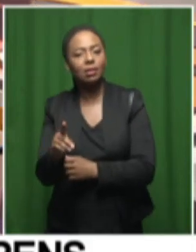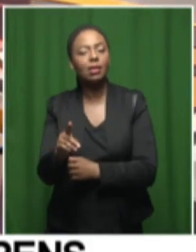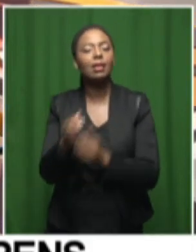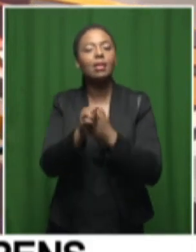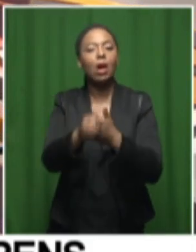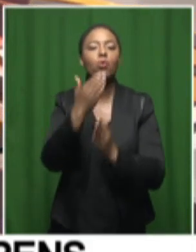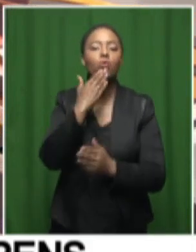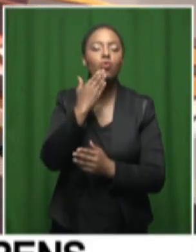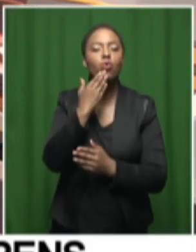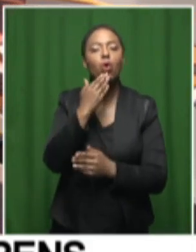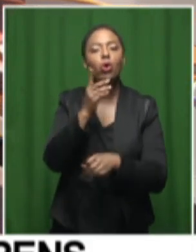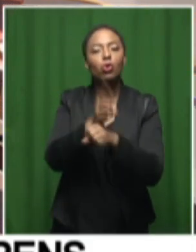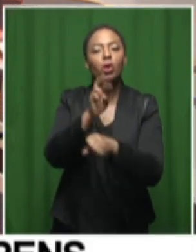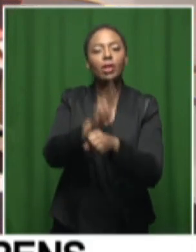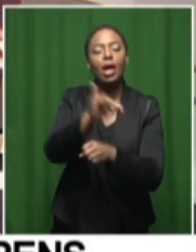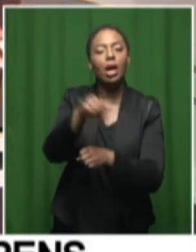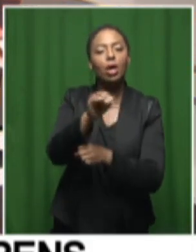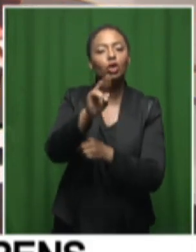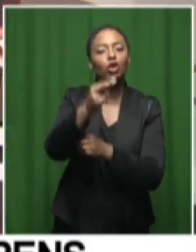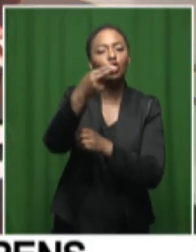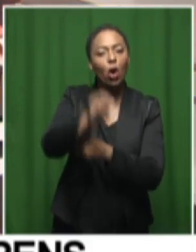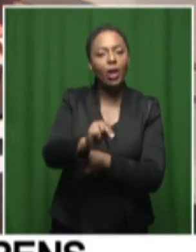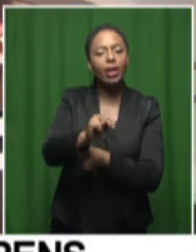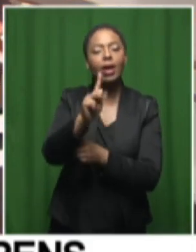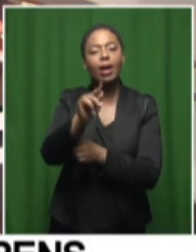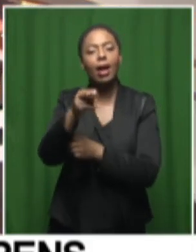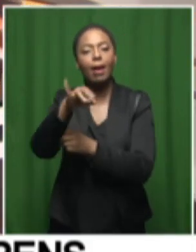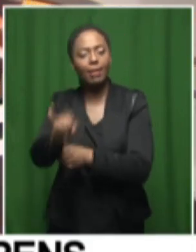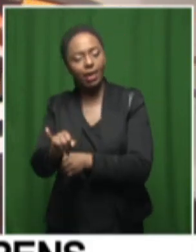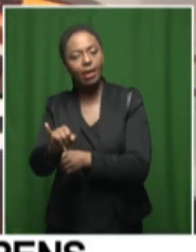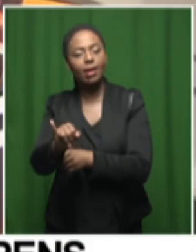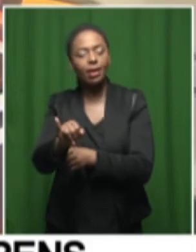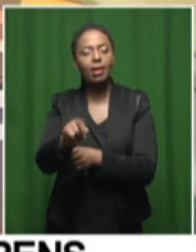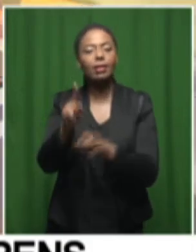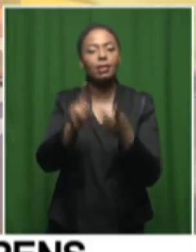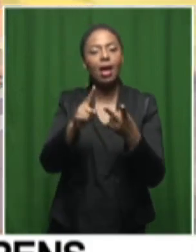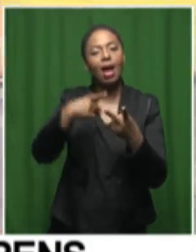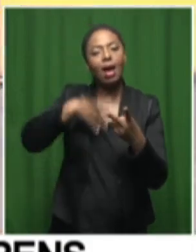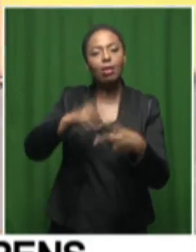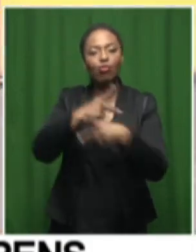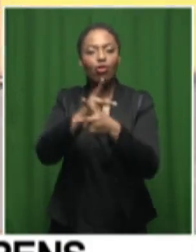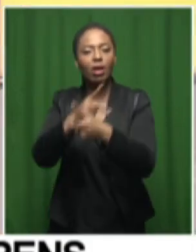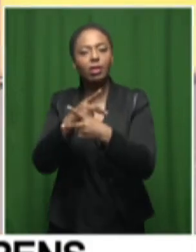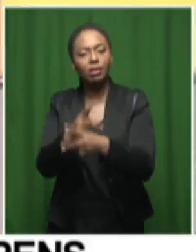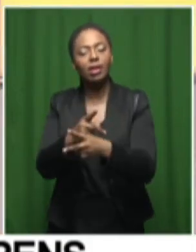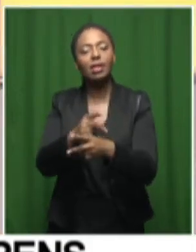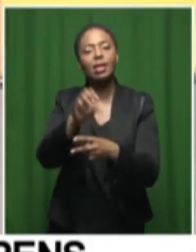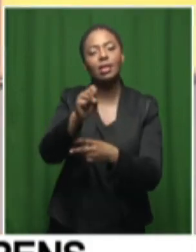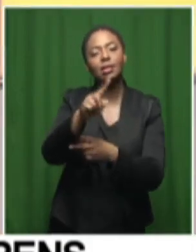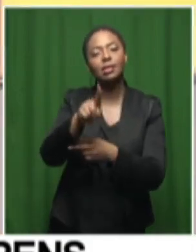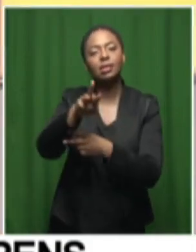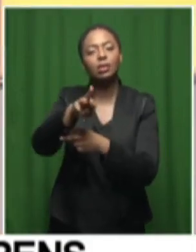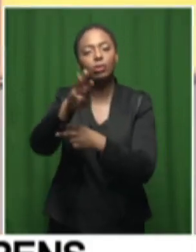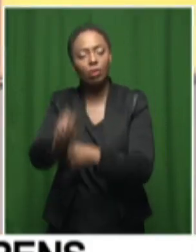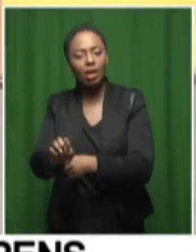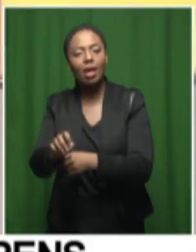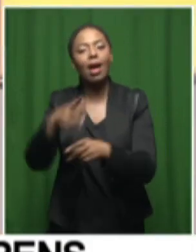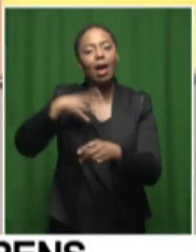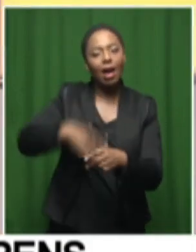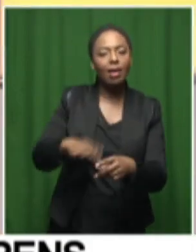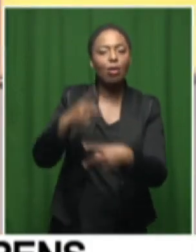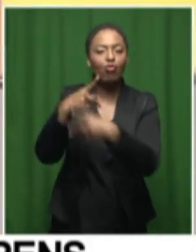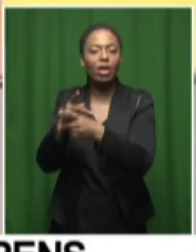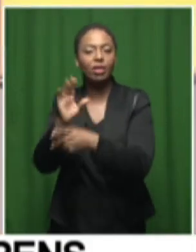Dr. John Kani, and this is like a phenomenal production. There's also Sizwe Banzi's Dead, which is also another phenomenal